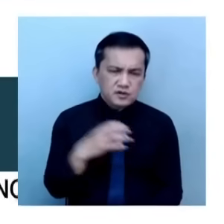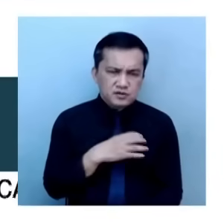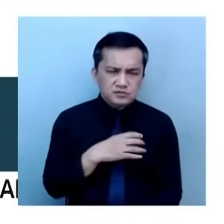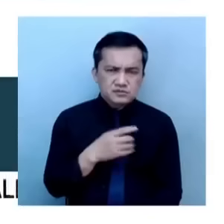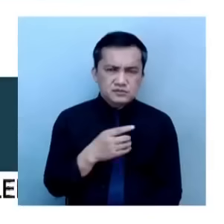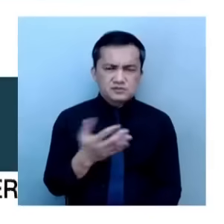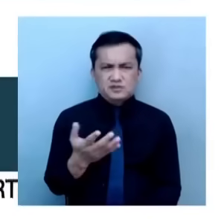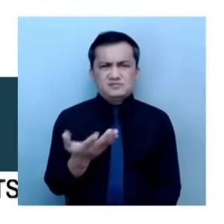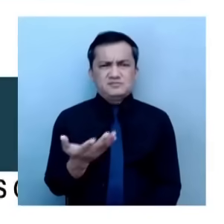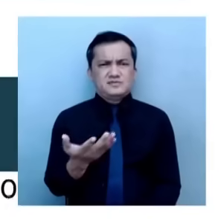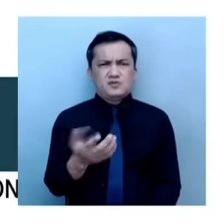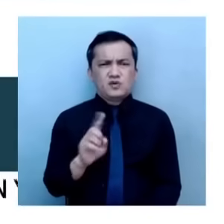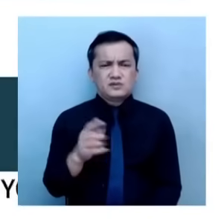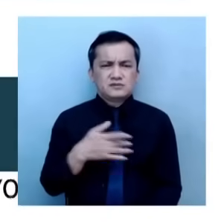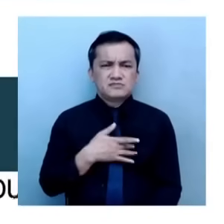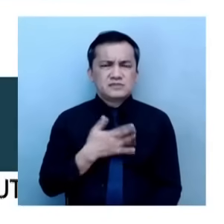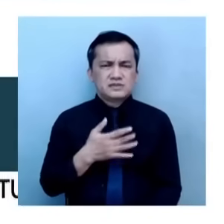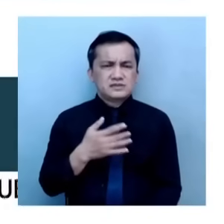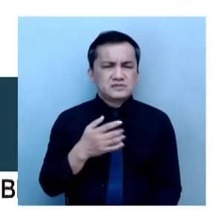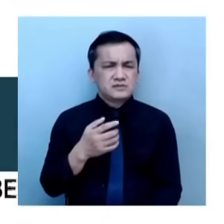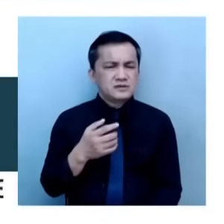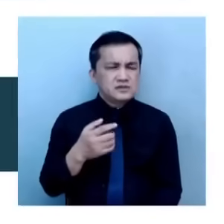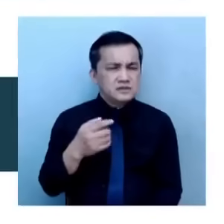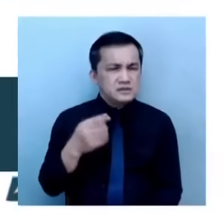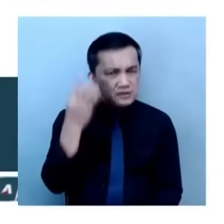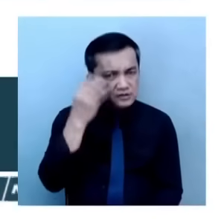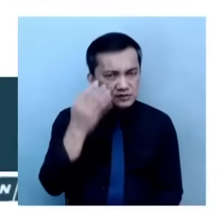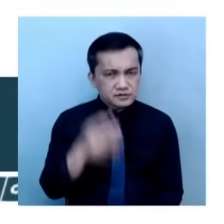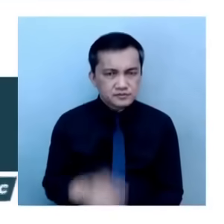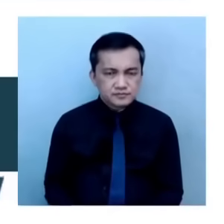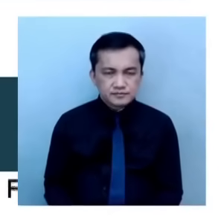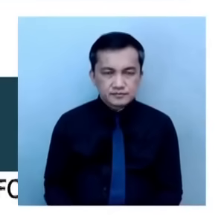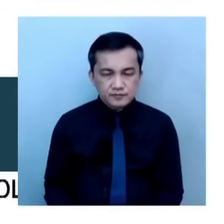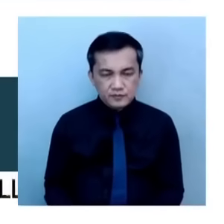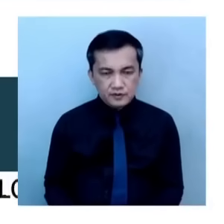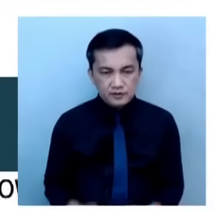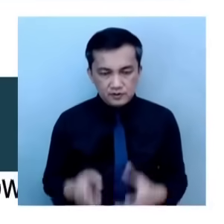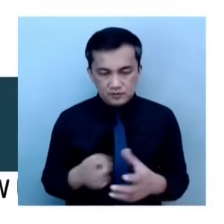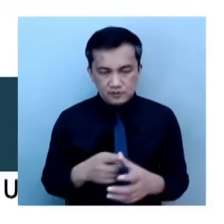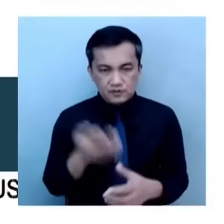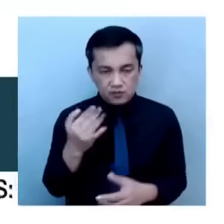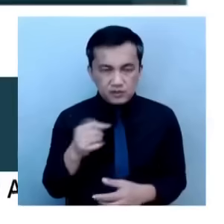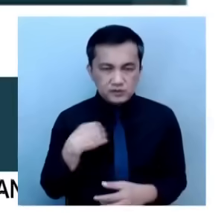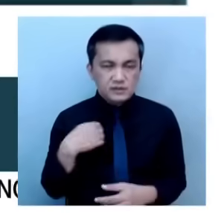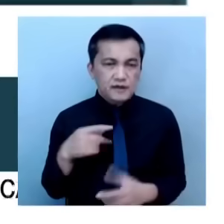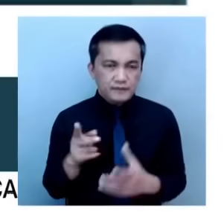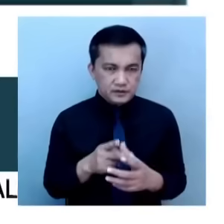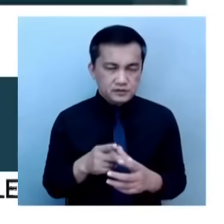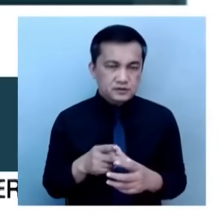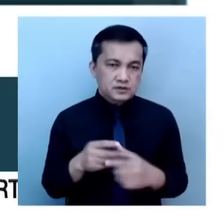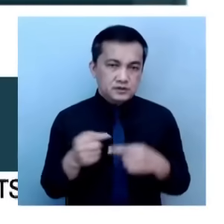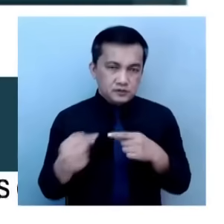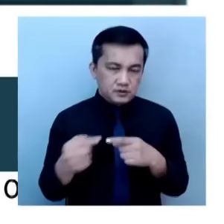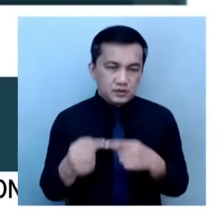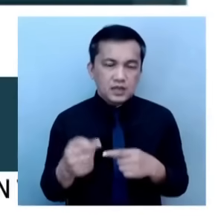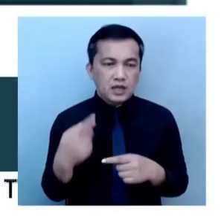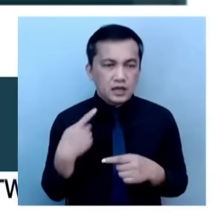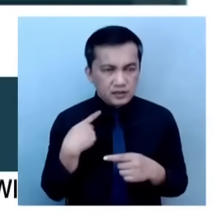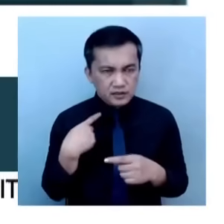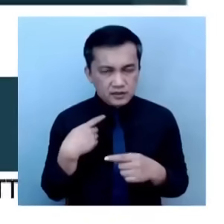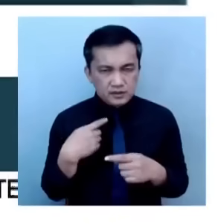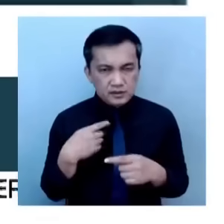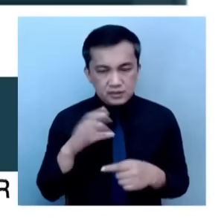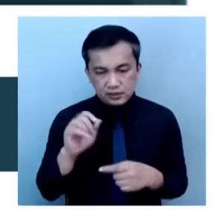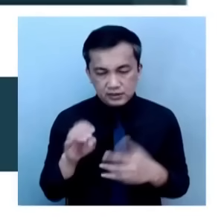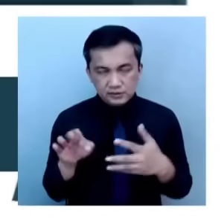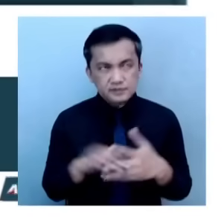Professor? First of all, why did they prioritize? Even assuming for the sake of argument that there was a case that was filed